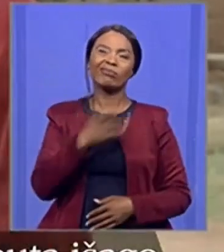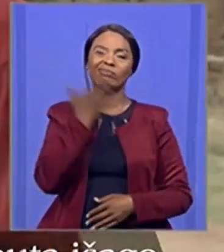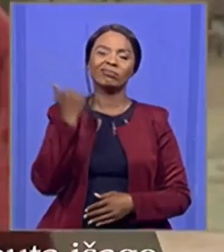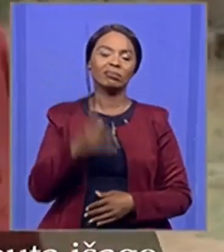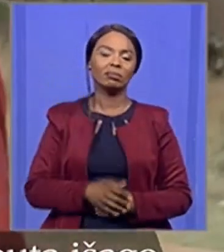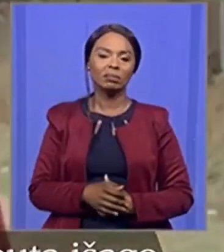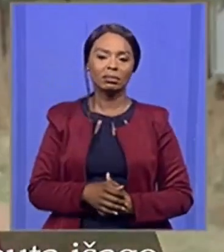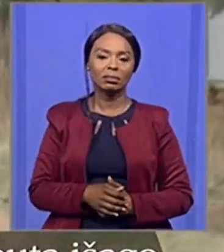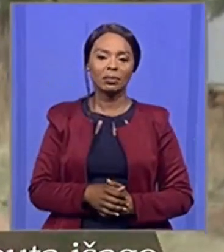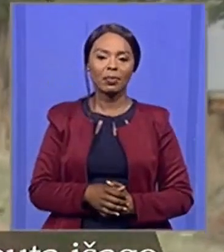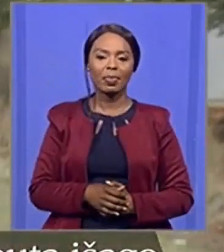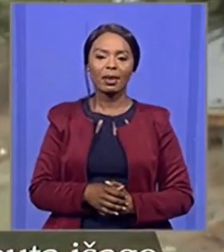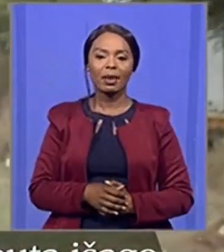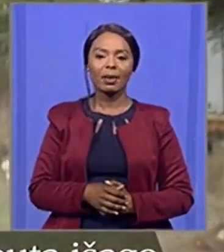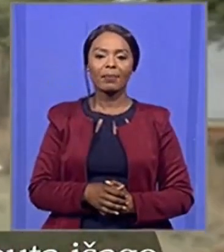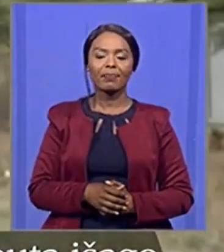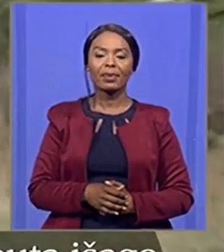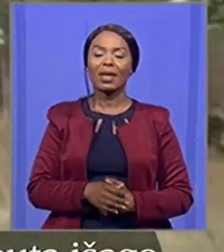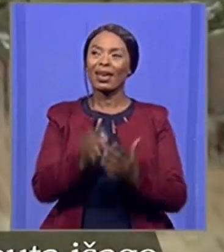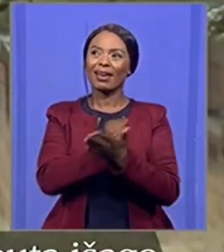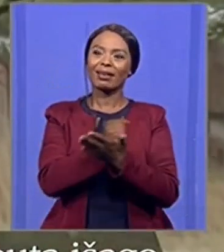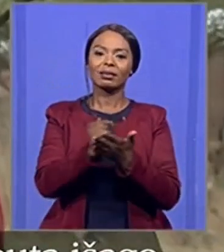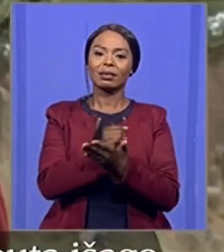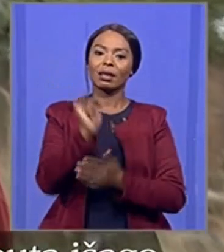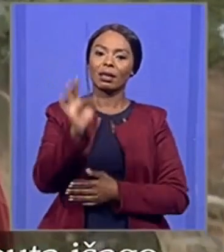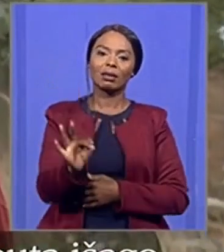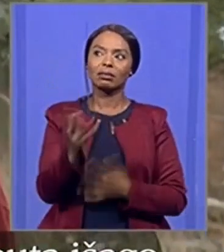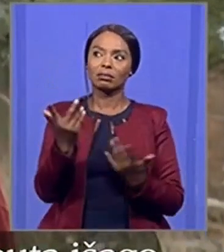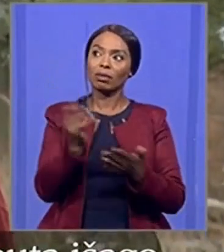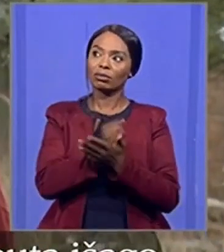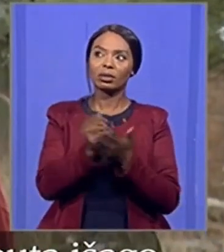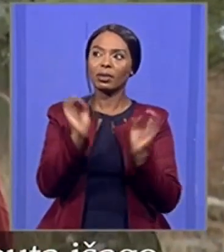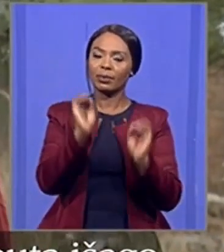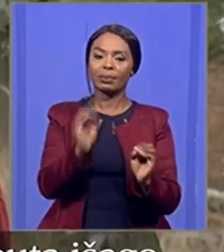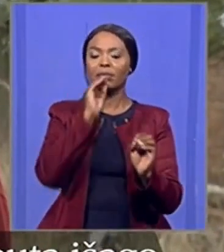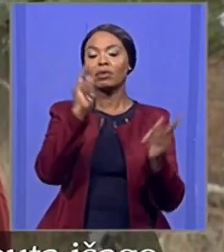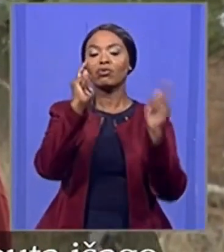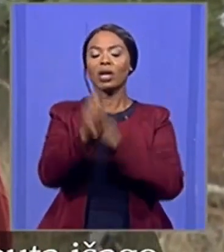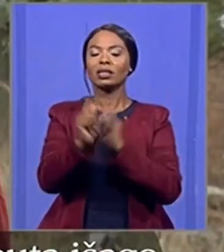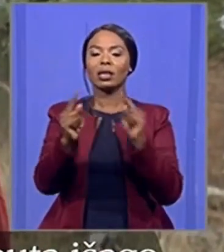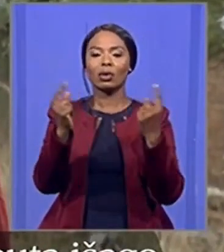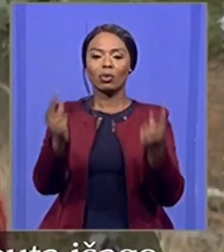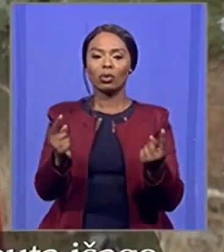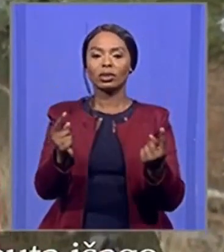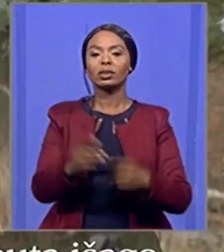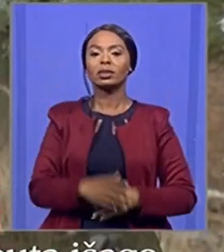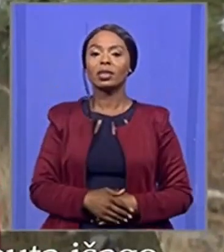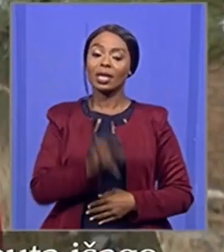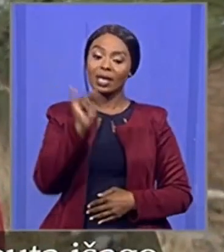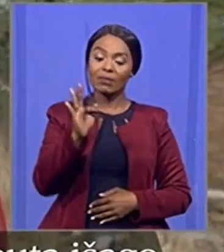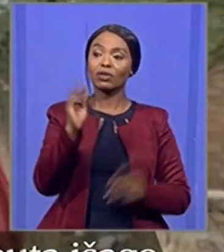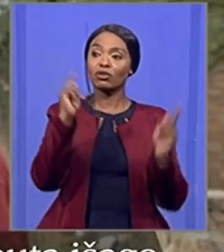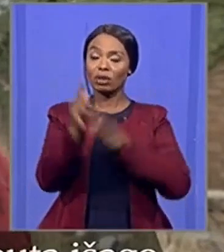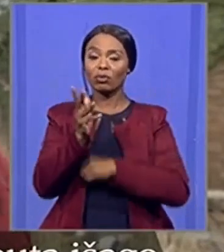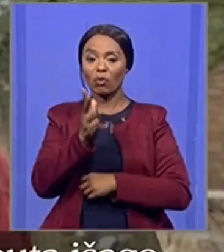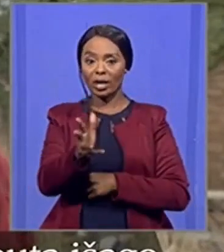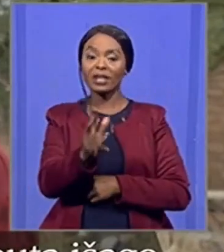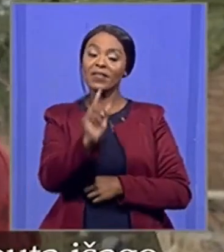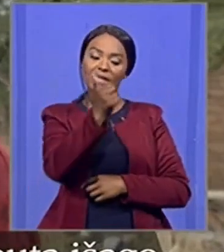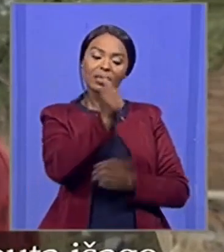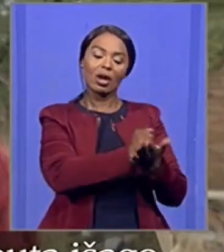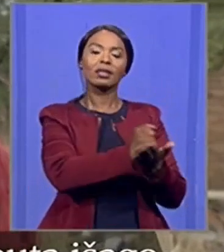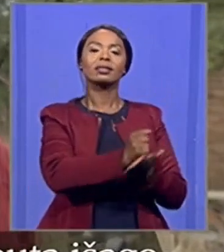ke dumela gore ha re sa register ha re kitla re bona dipheto mara re register ha re batla go bona dipheto gore tshwantse re tla go register re kgone go